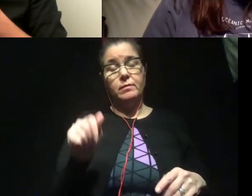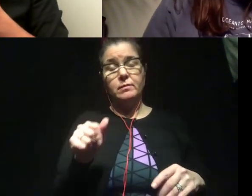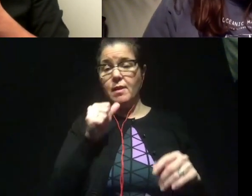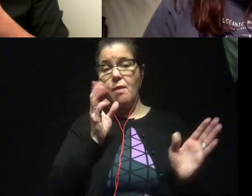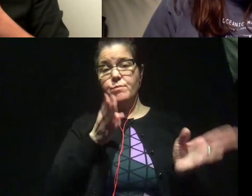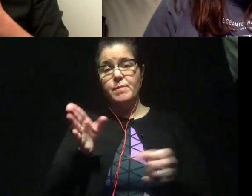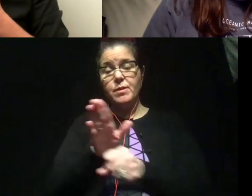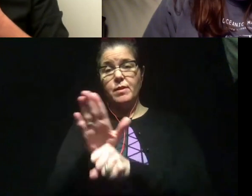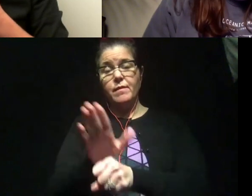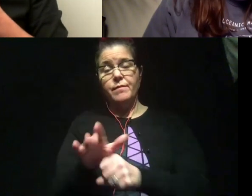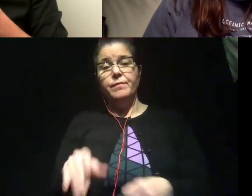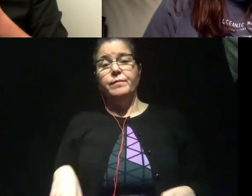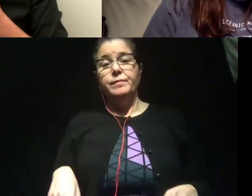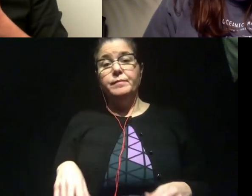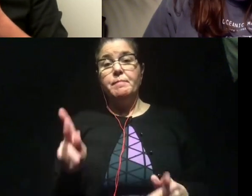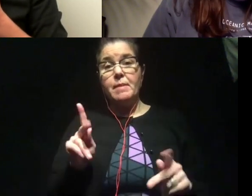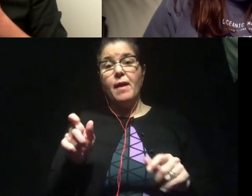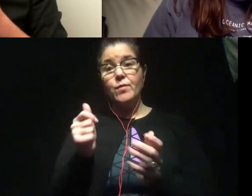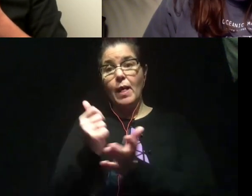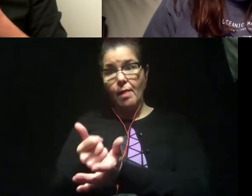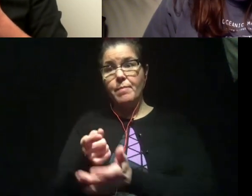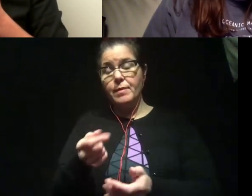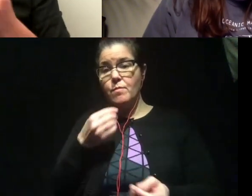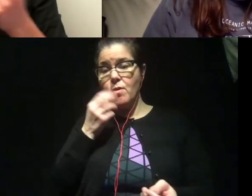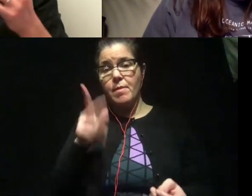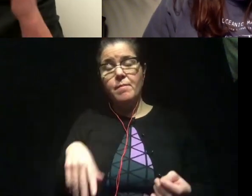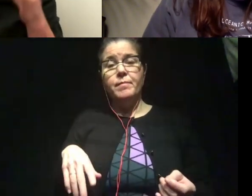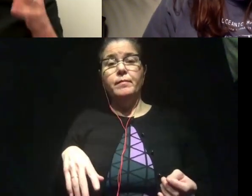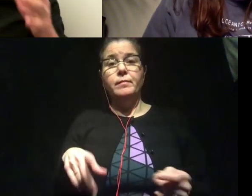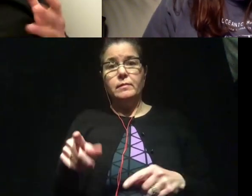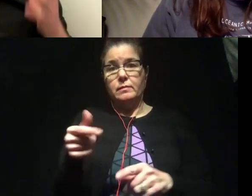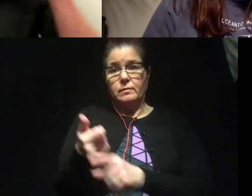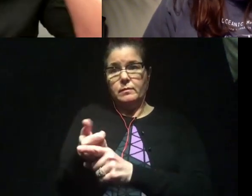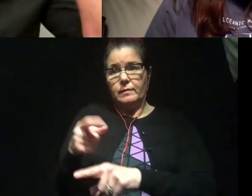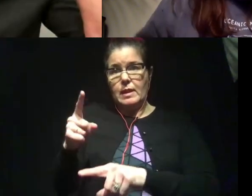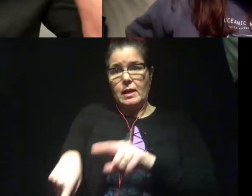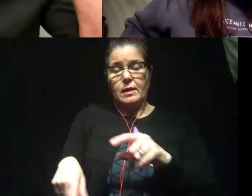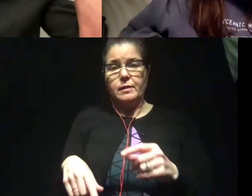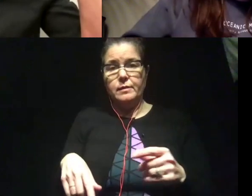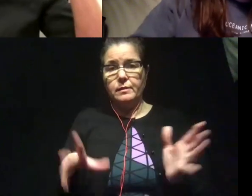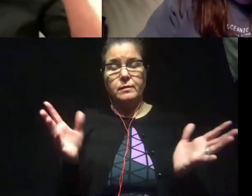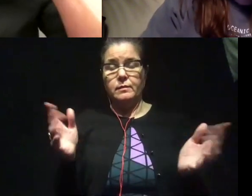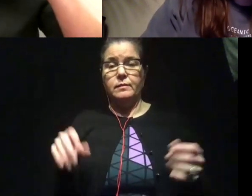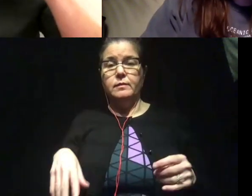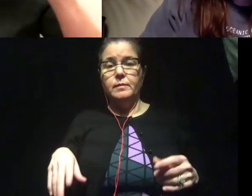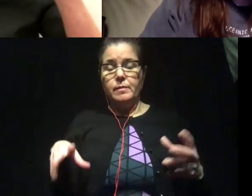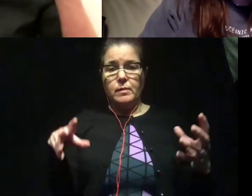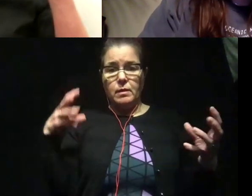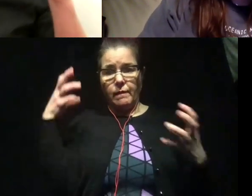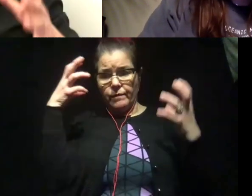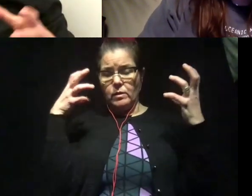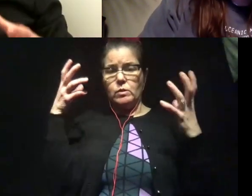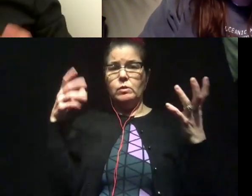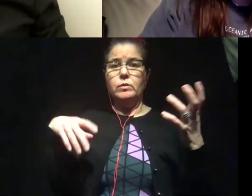where people have to help them warm up and get, because they can't do it themselves anymore. They're just very loopy and